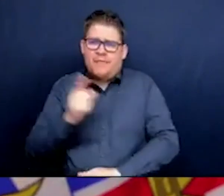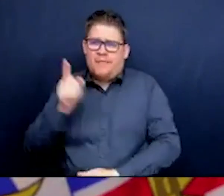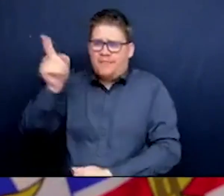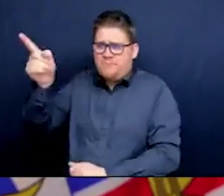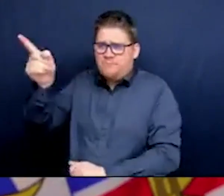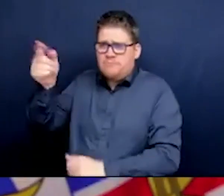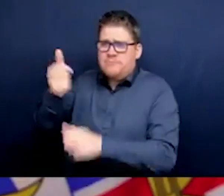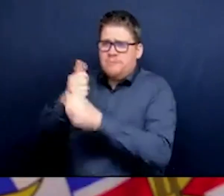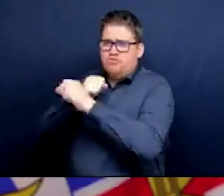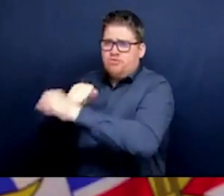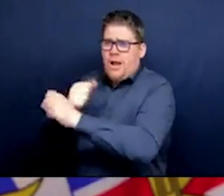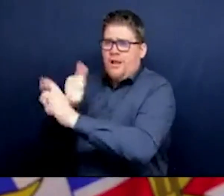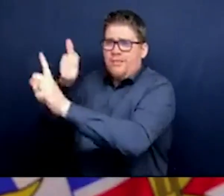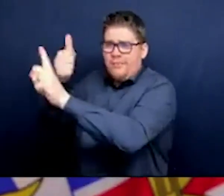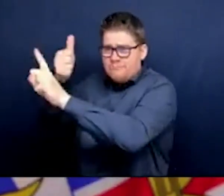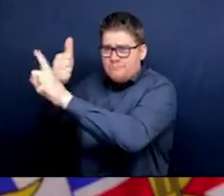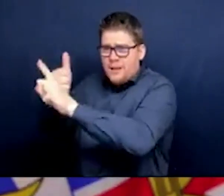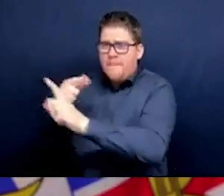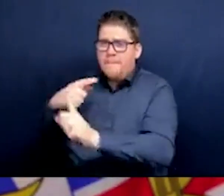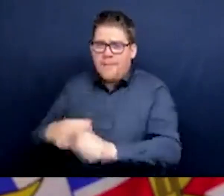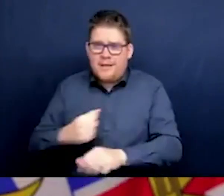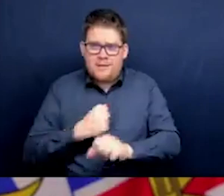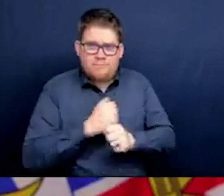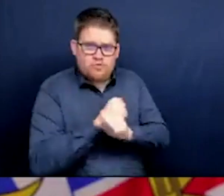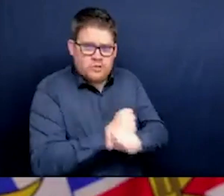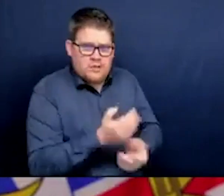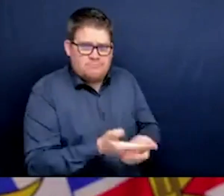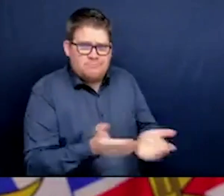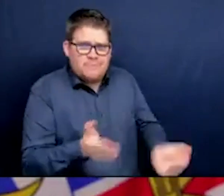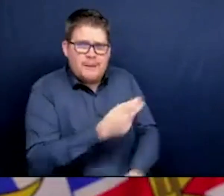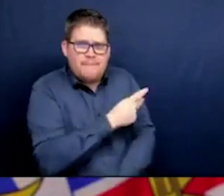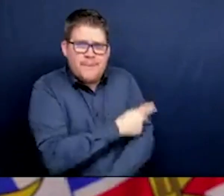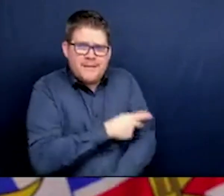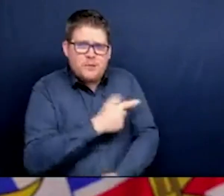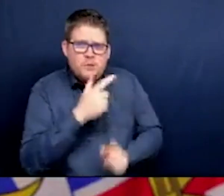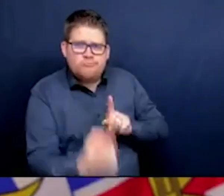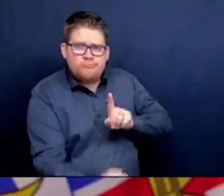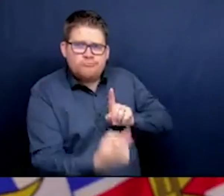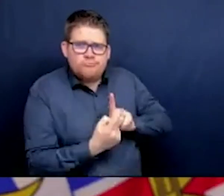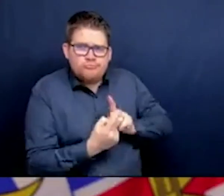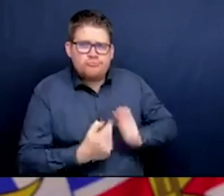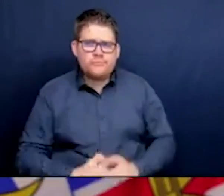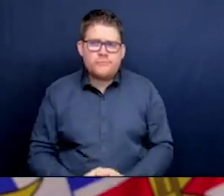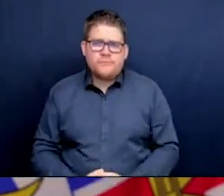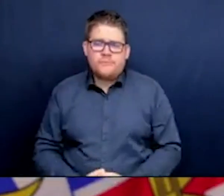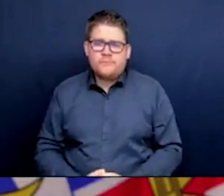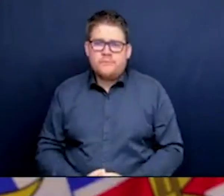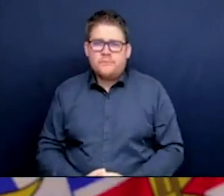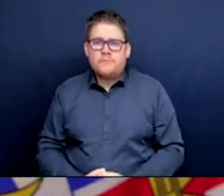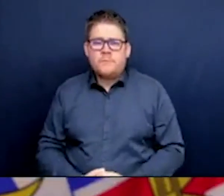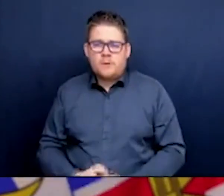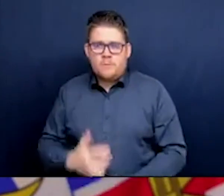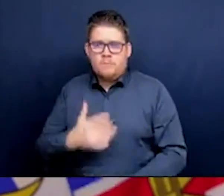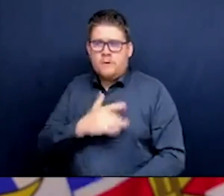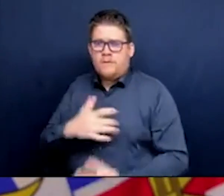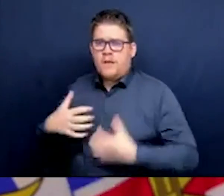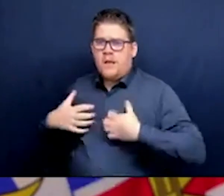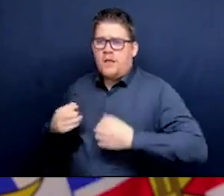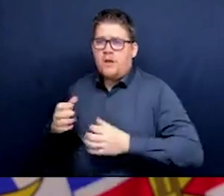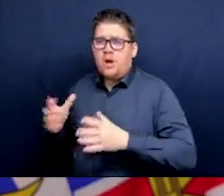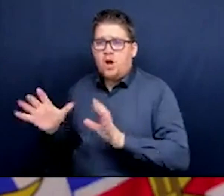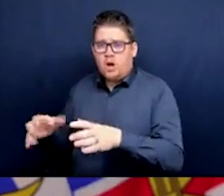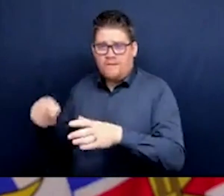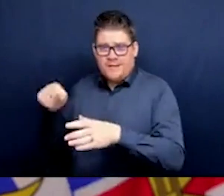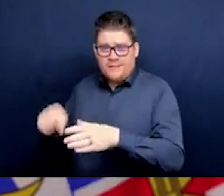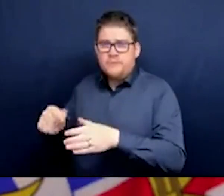with, and the people we care for. We will continue, my office, to work with each of the colleges to ensure that we have standards in